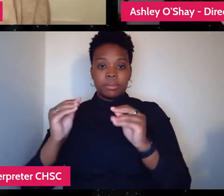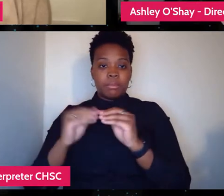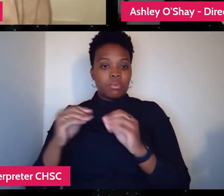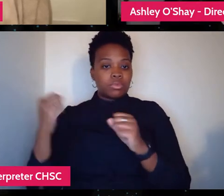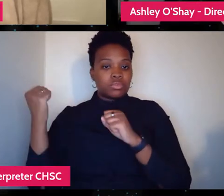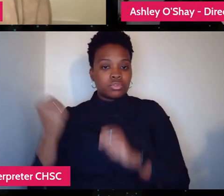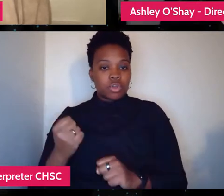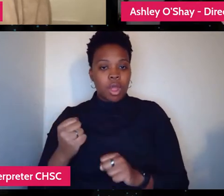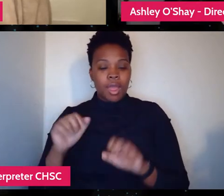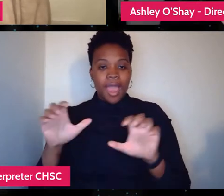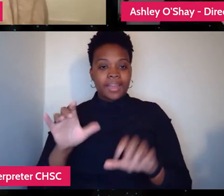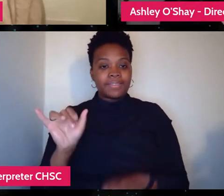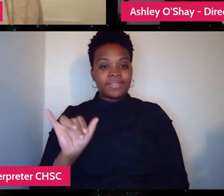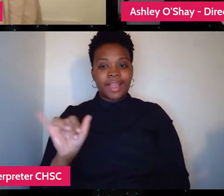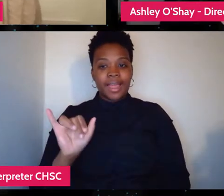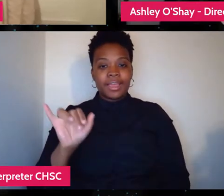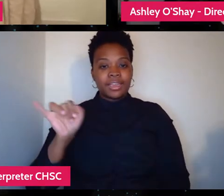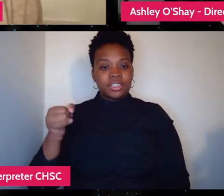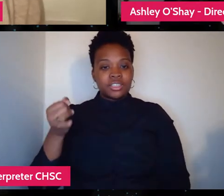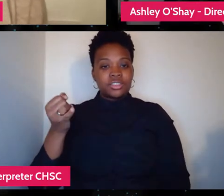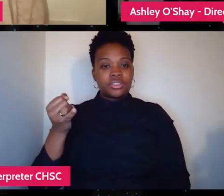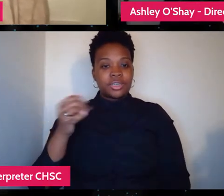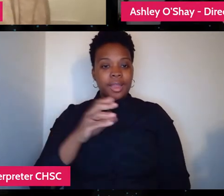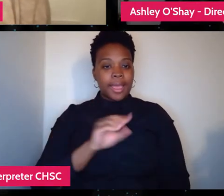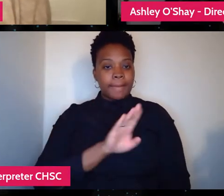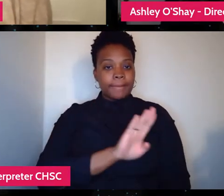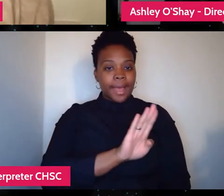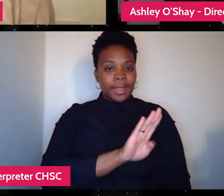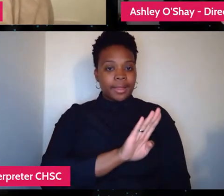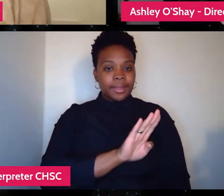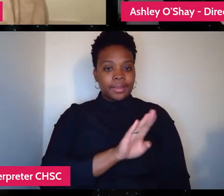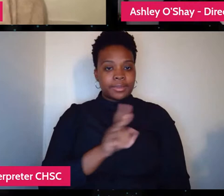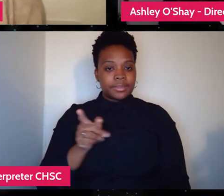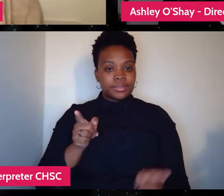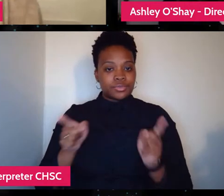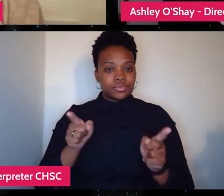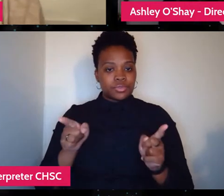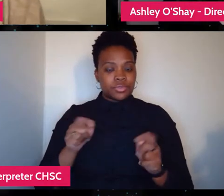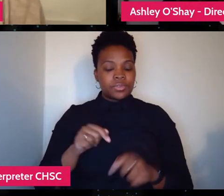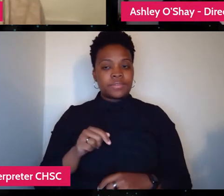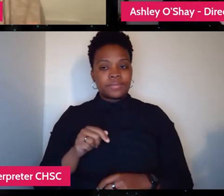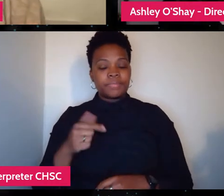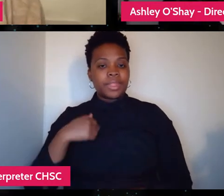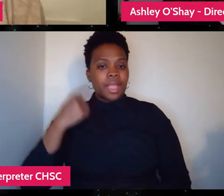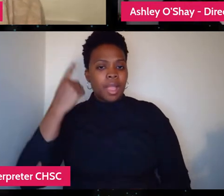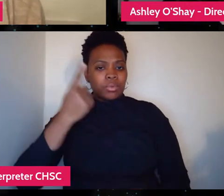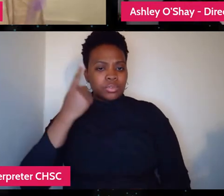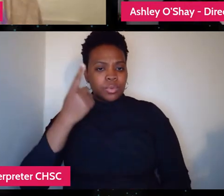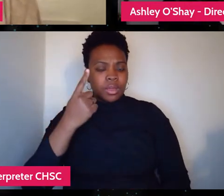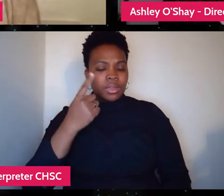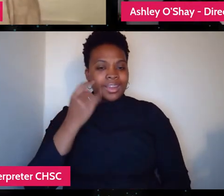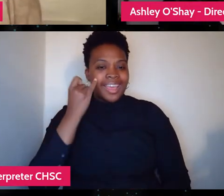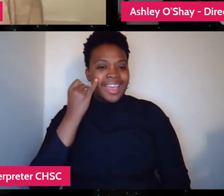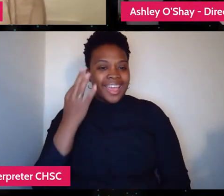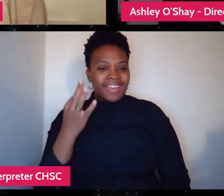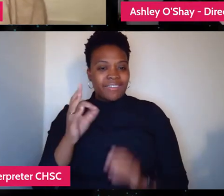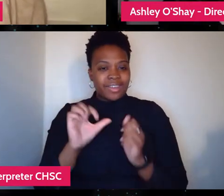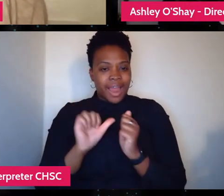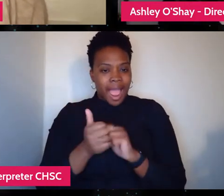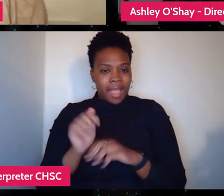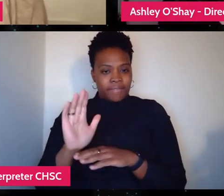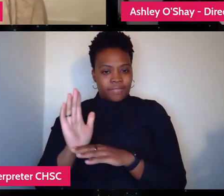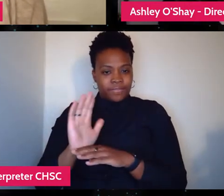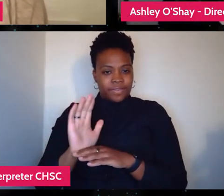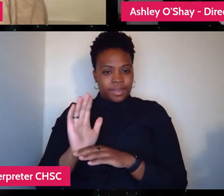of activists like Janae and Bella. I was wondering if and how the film will